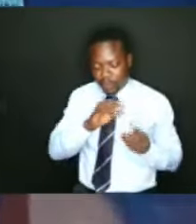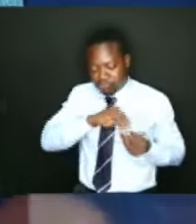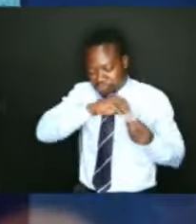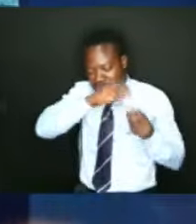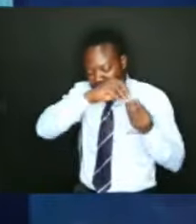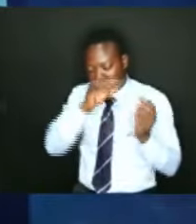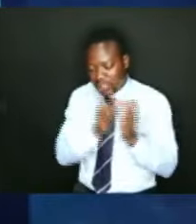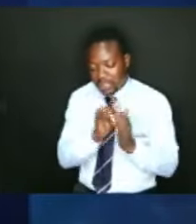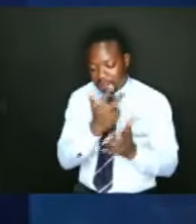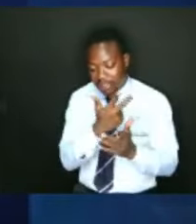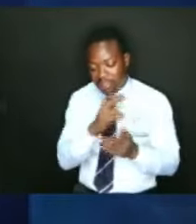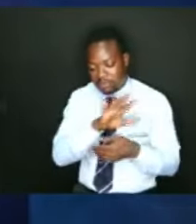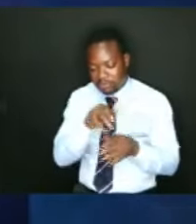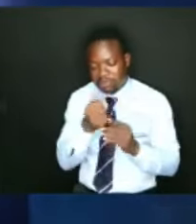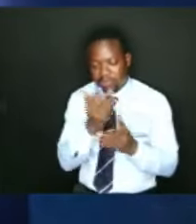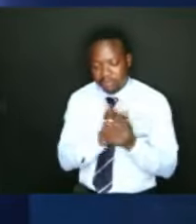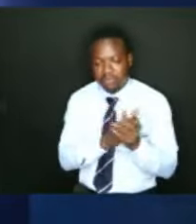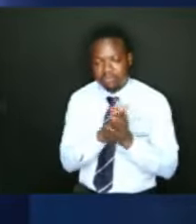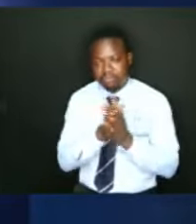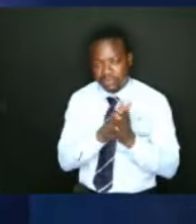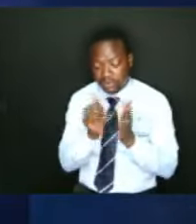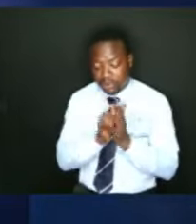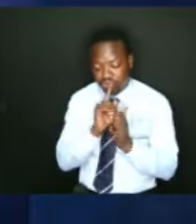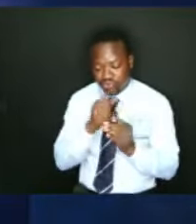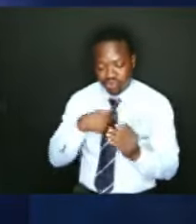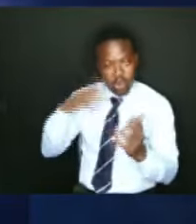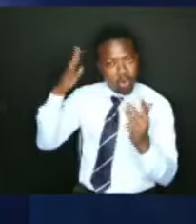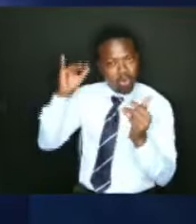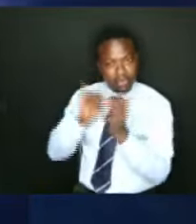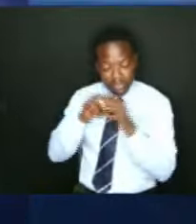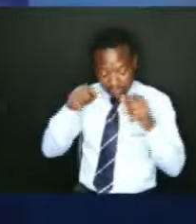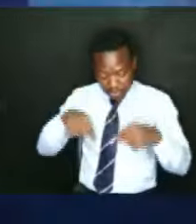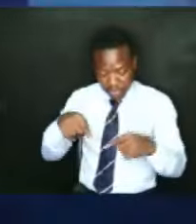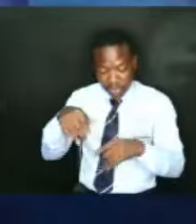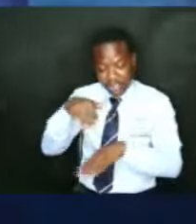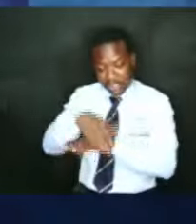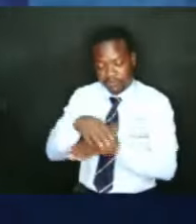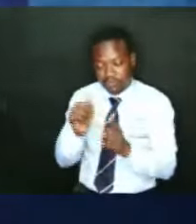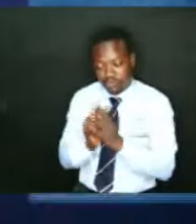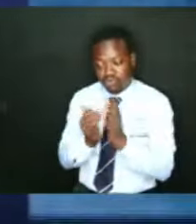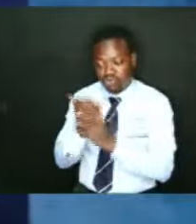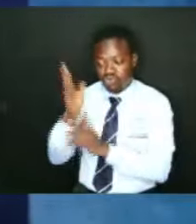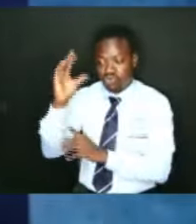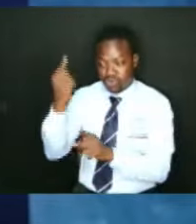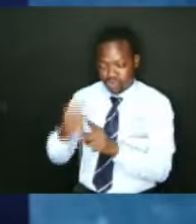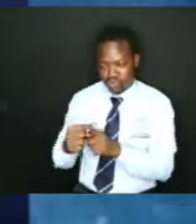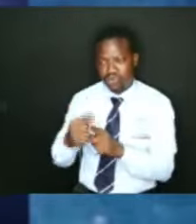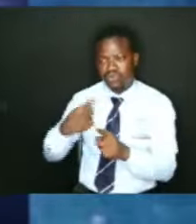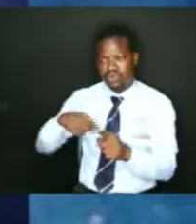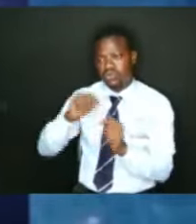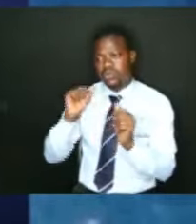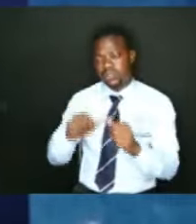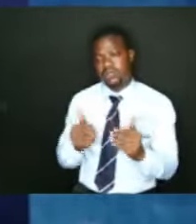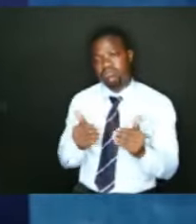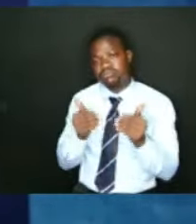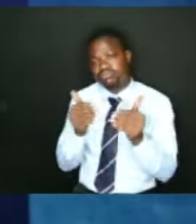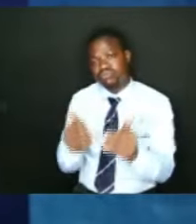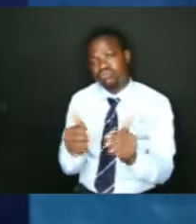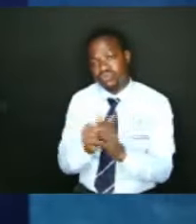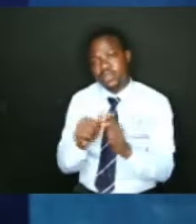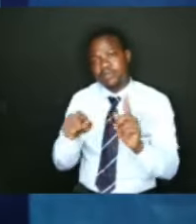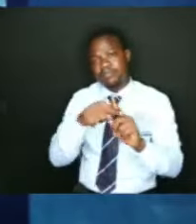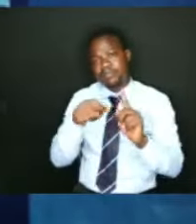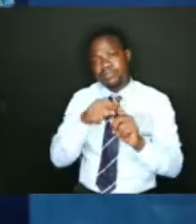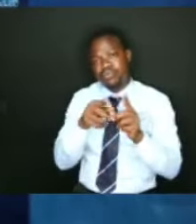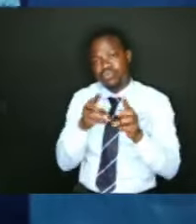leaves much to be desired. We anticipate that maybe tonight, through God's word, we'll move to the more